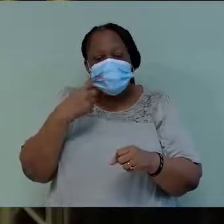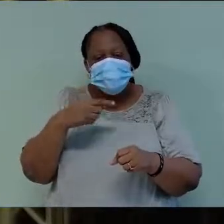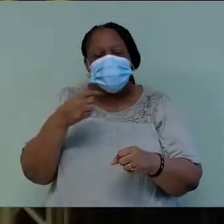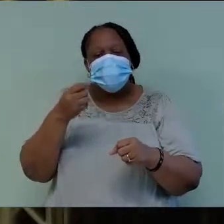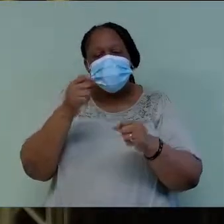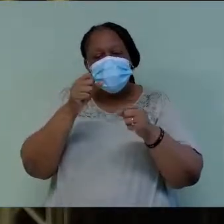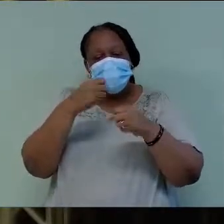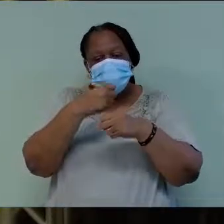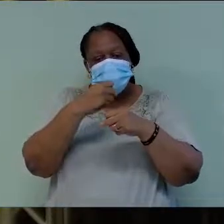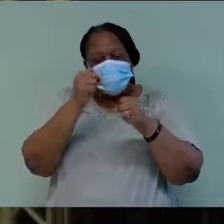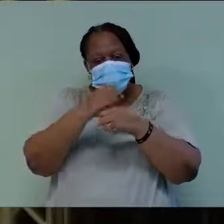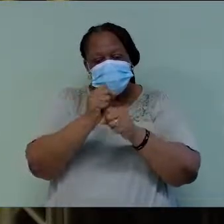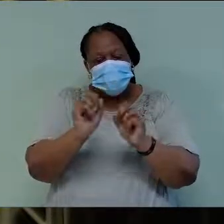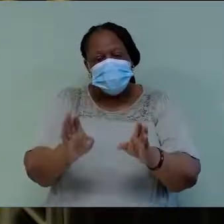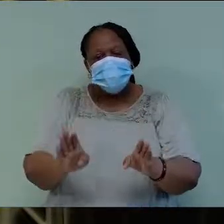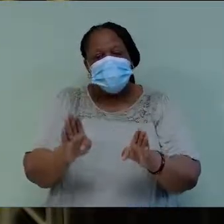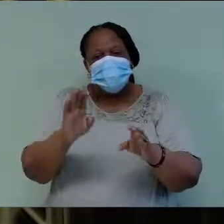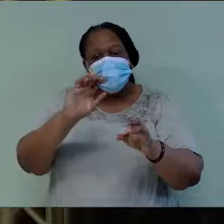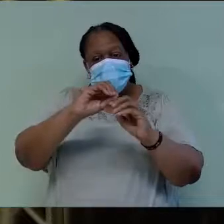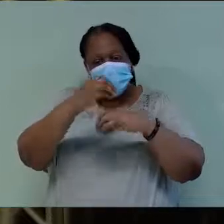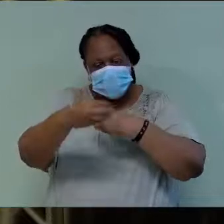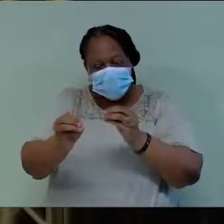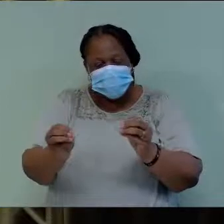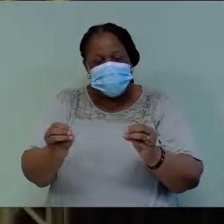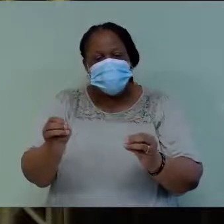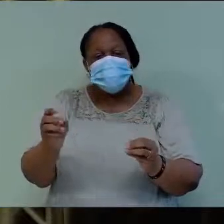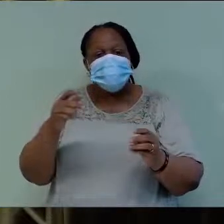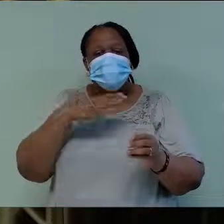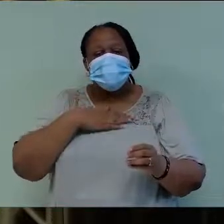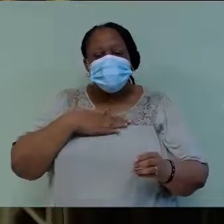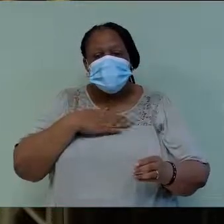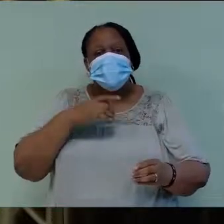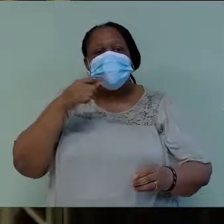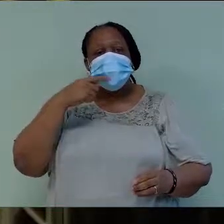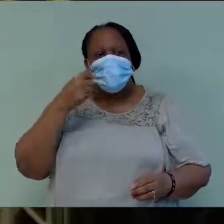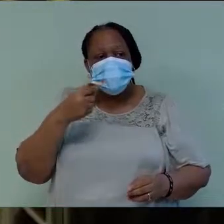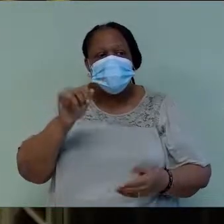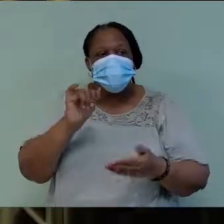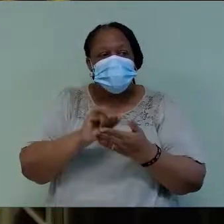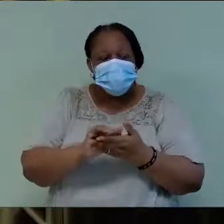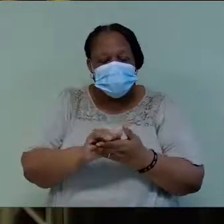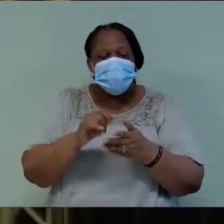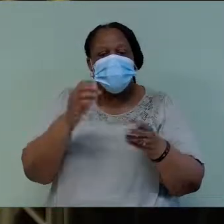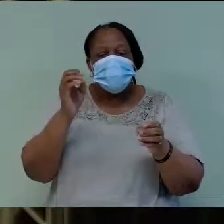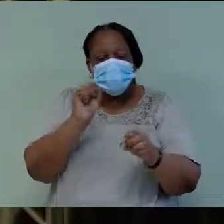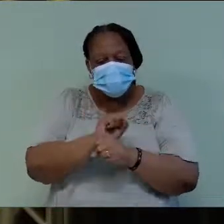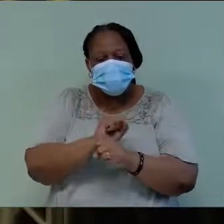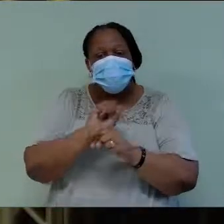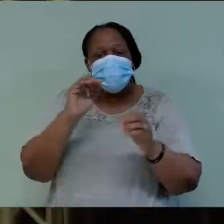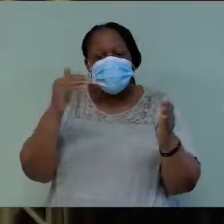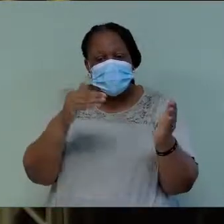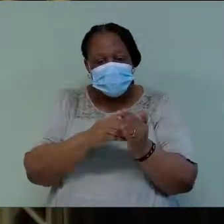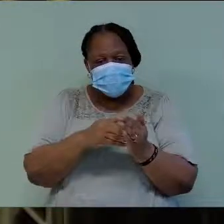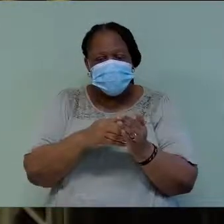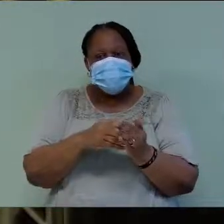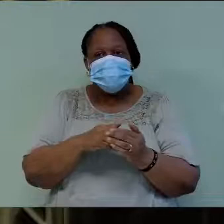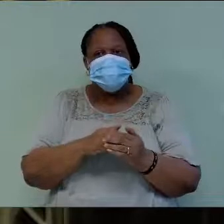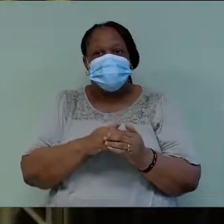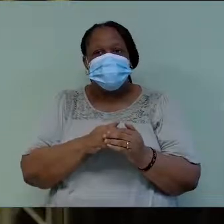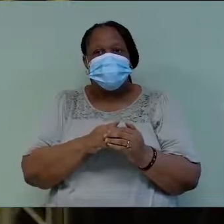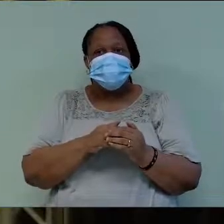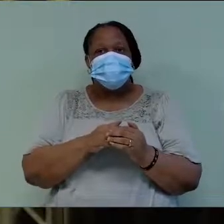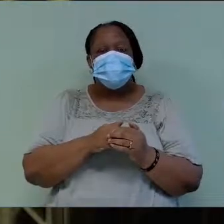been increased, please to notify the Department of Labor. The Department of Labor is concerned about